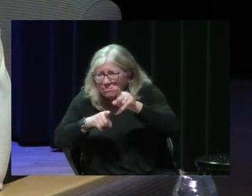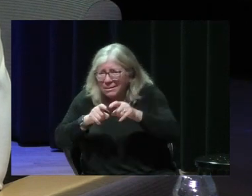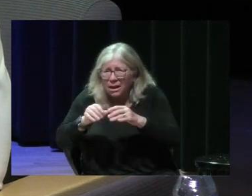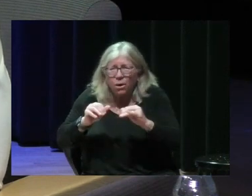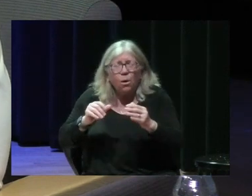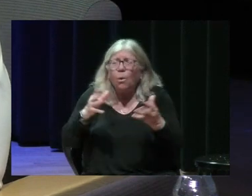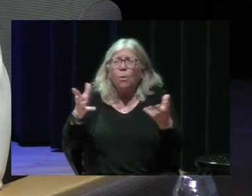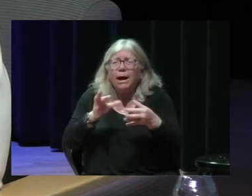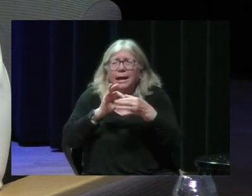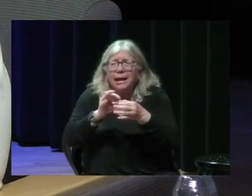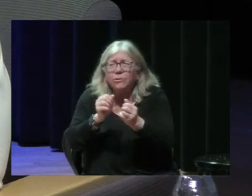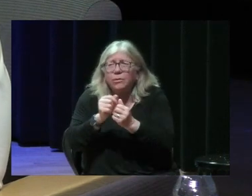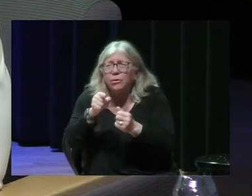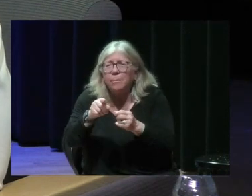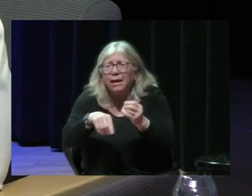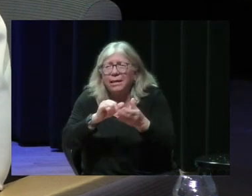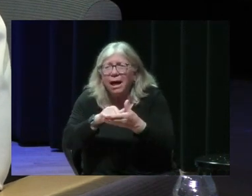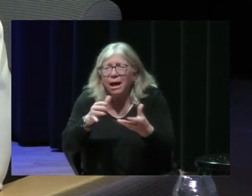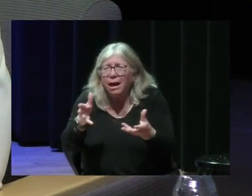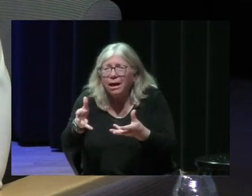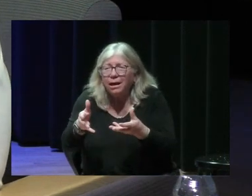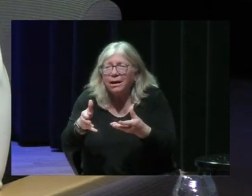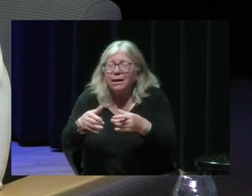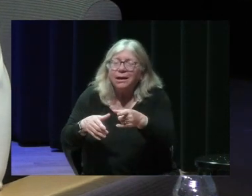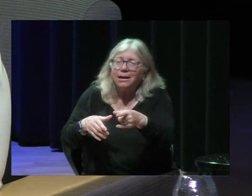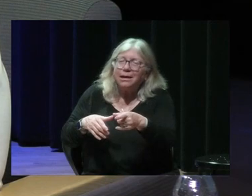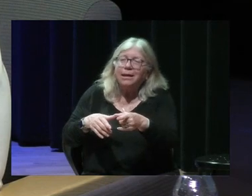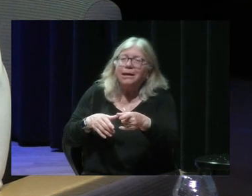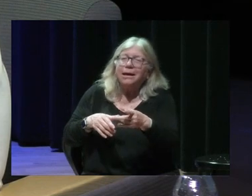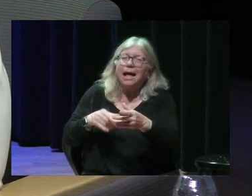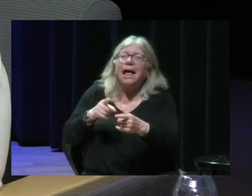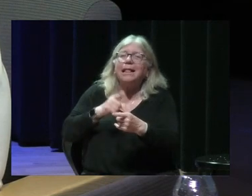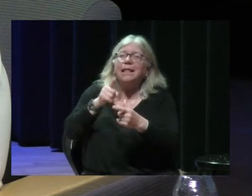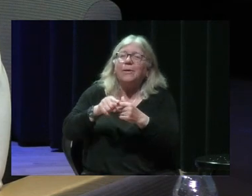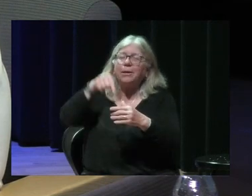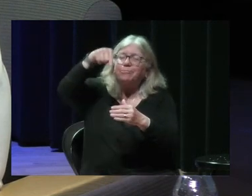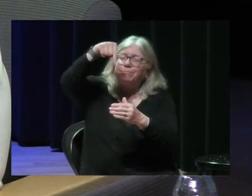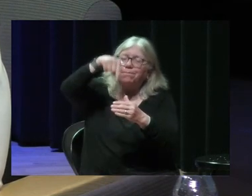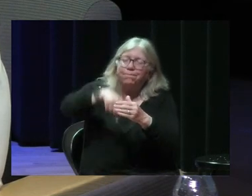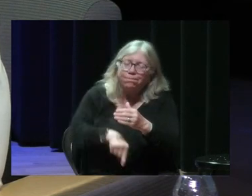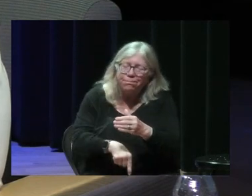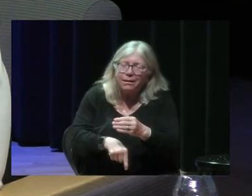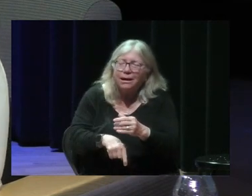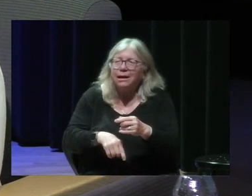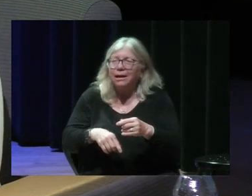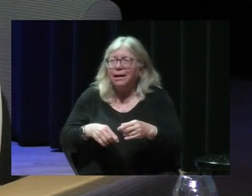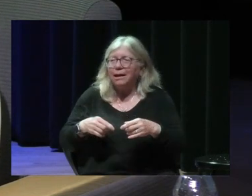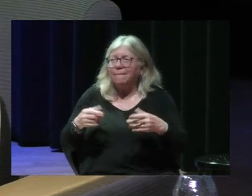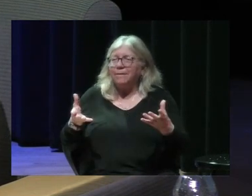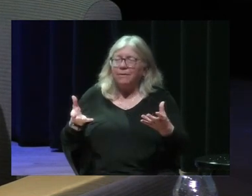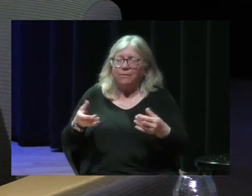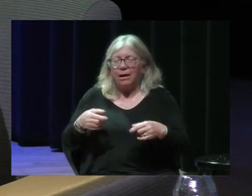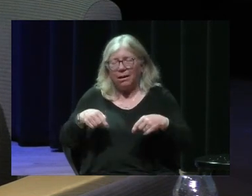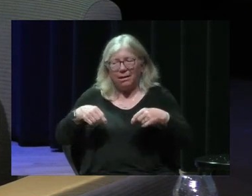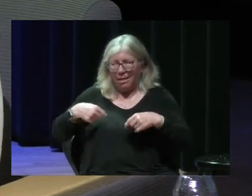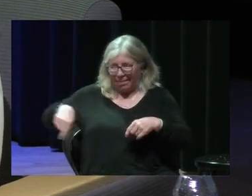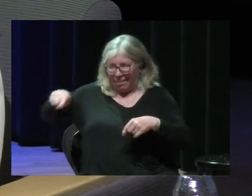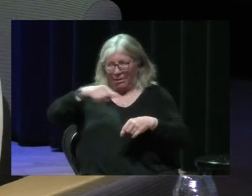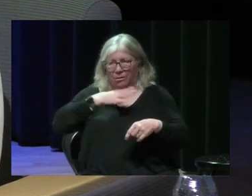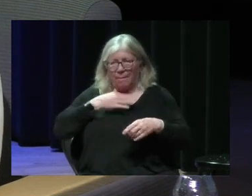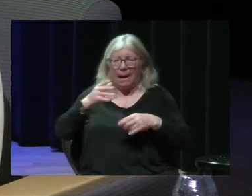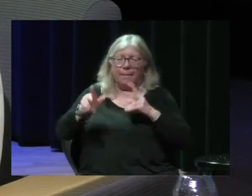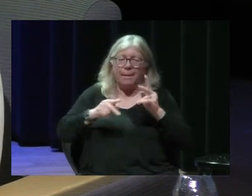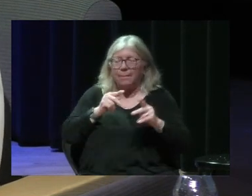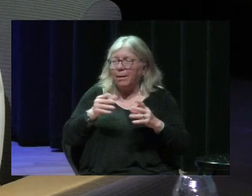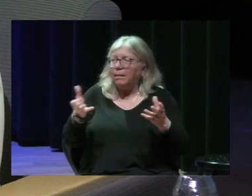with you? Because it's usually gonna take us to that deeper place. Like here, well, these are my people. Oh, well,